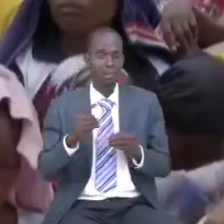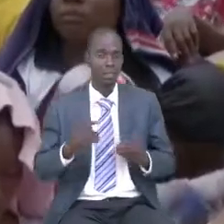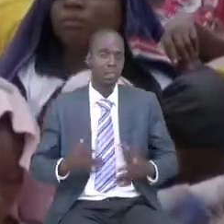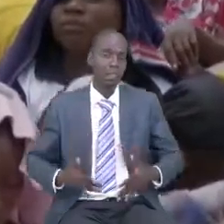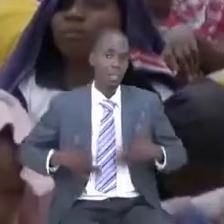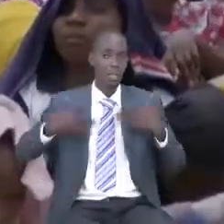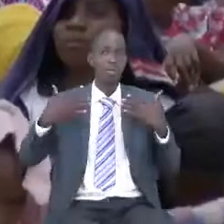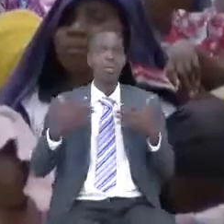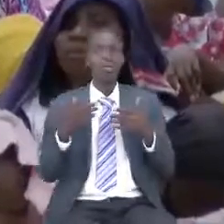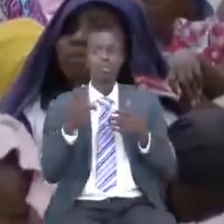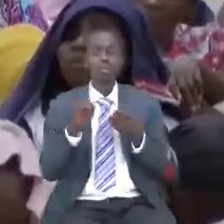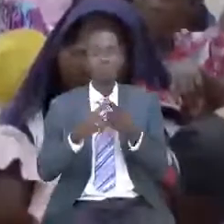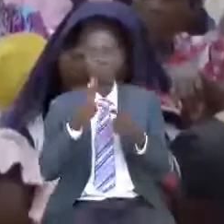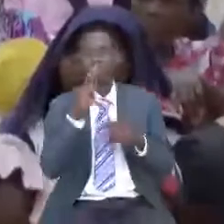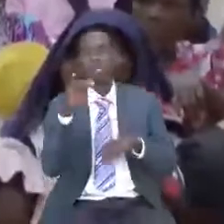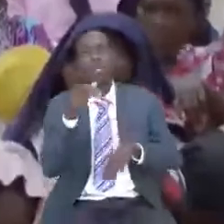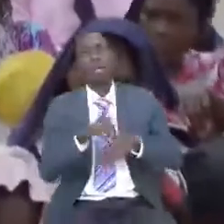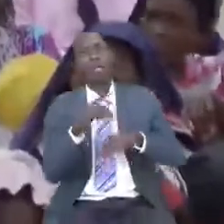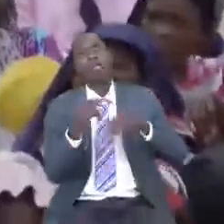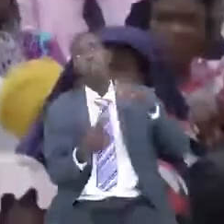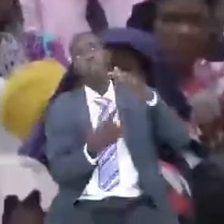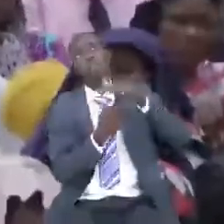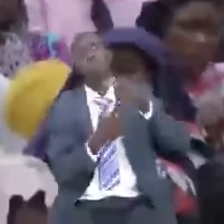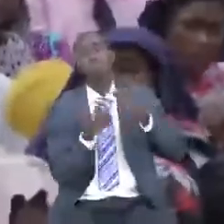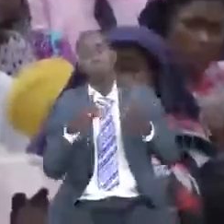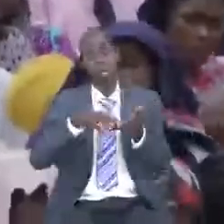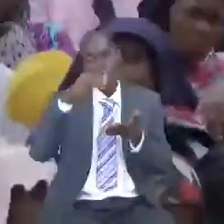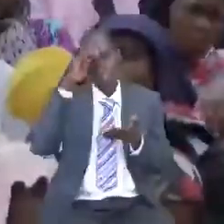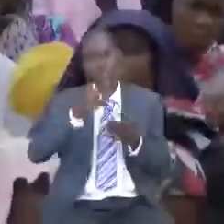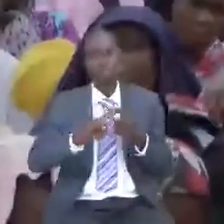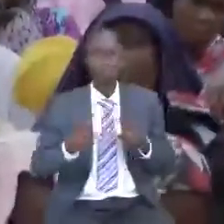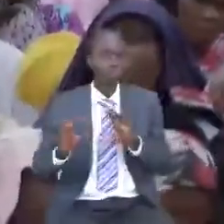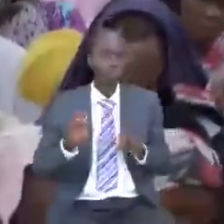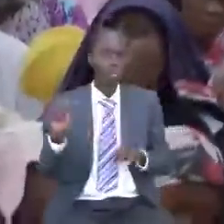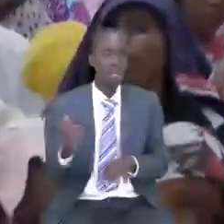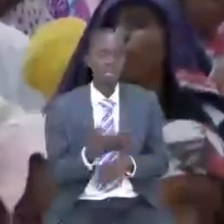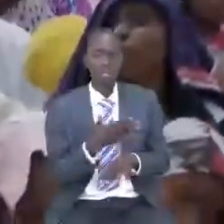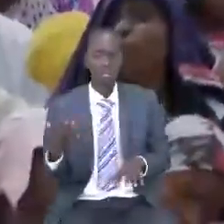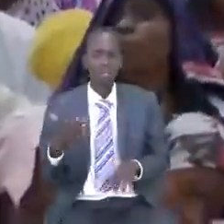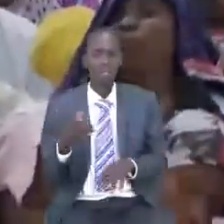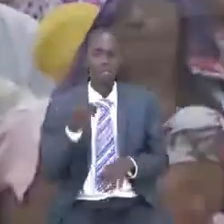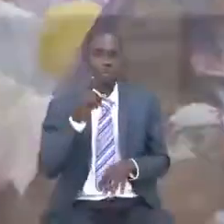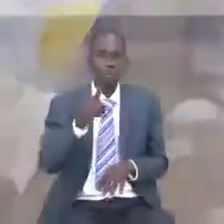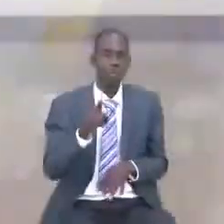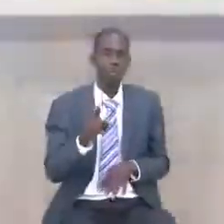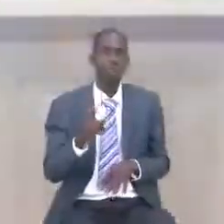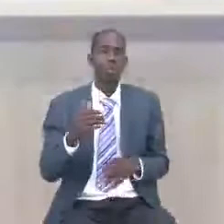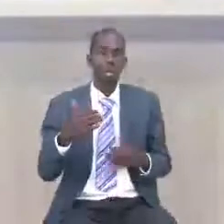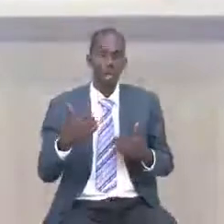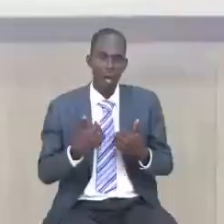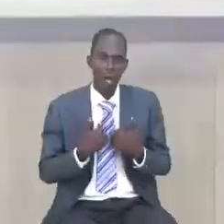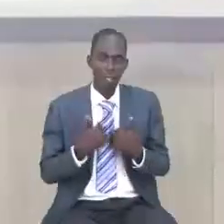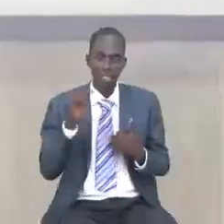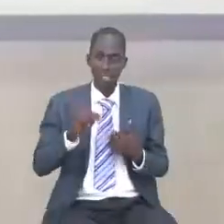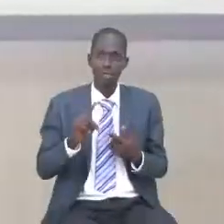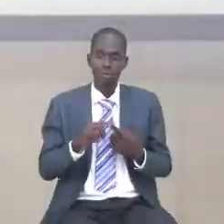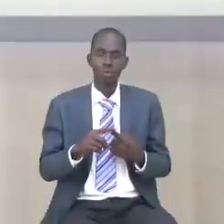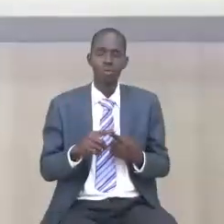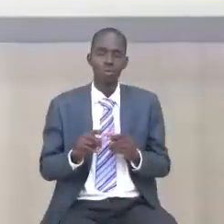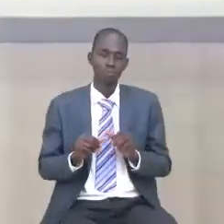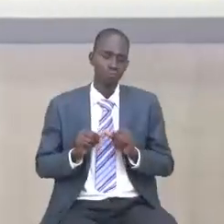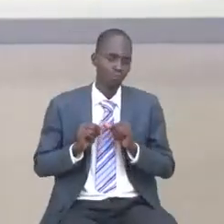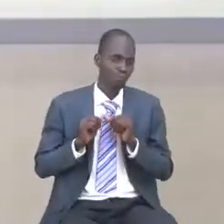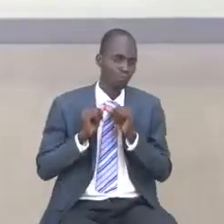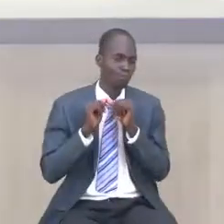You're learning to do anything. Learning, you have to persevere, and